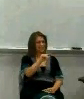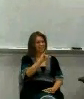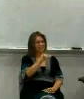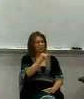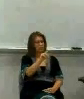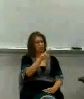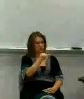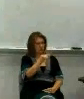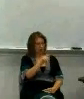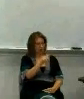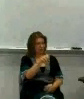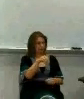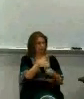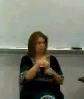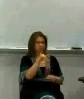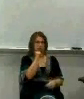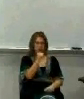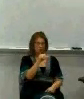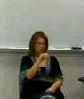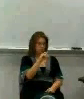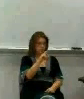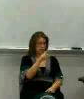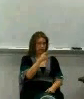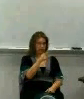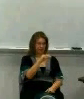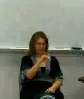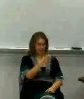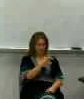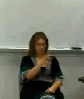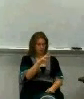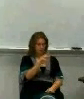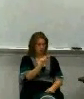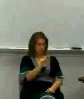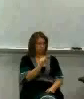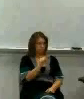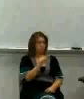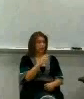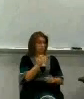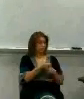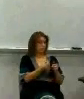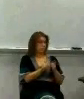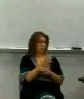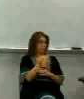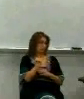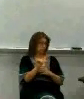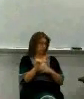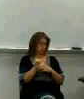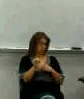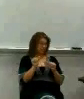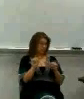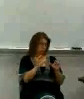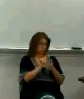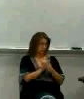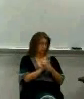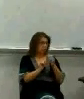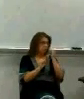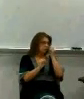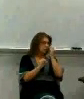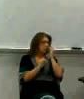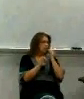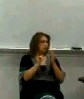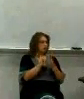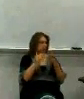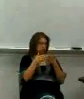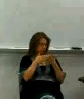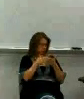inorganic forms, and turn them into the organic forms from the bases, and the plants as well. They can do that. Okay, so that's a